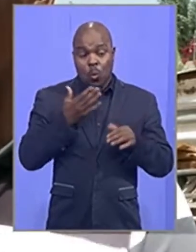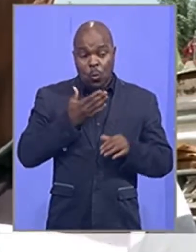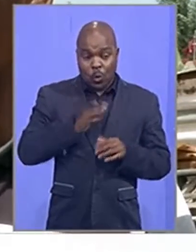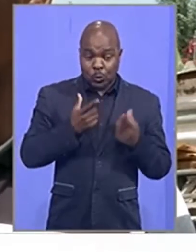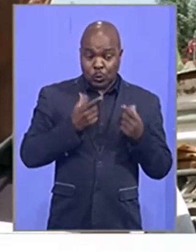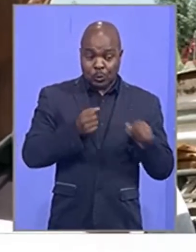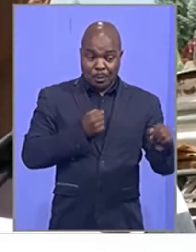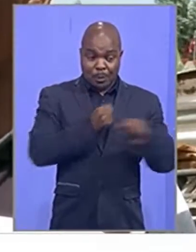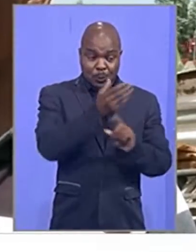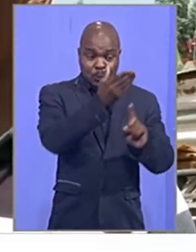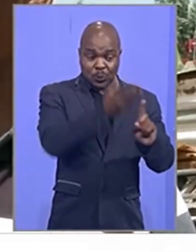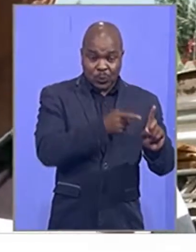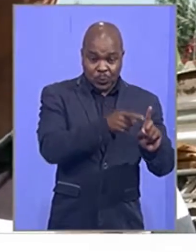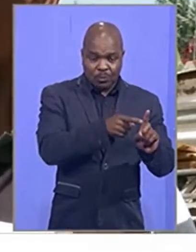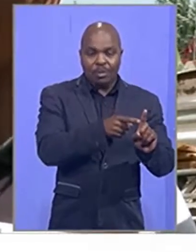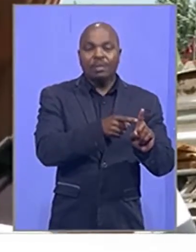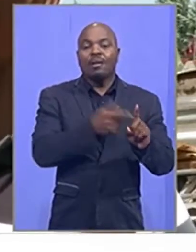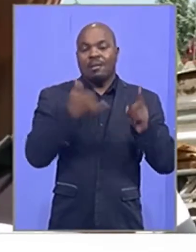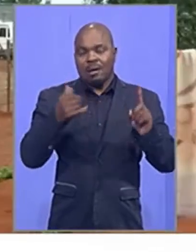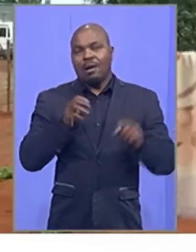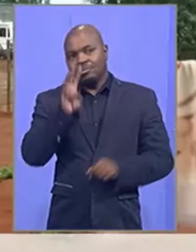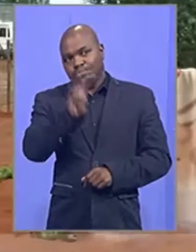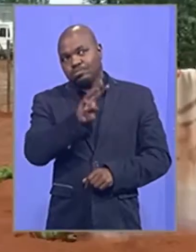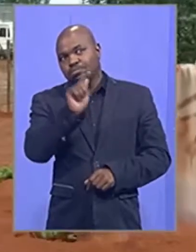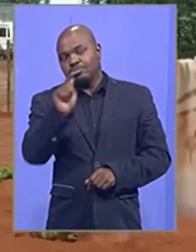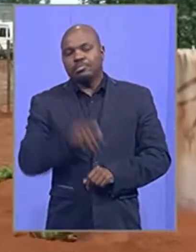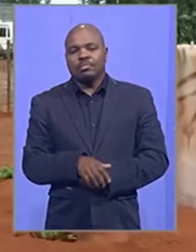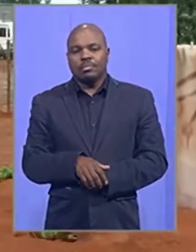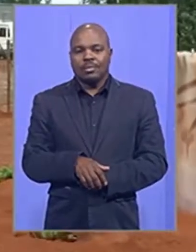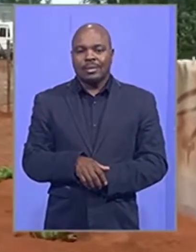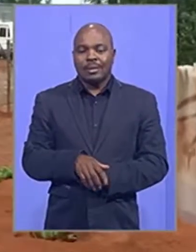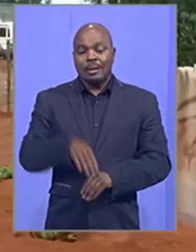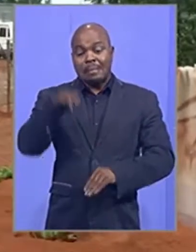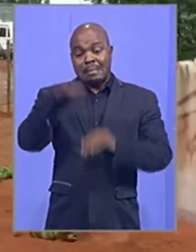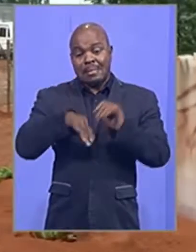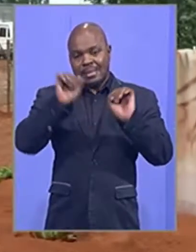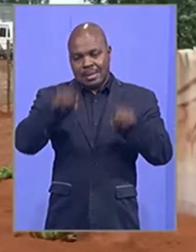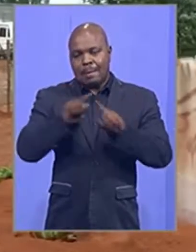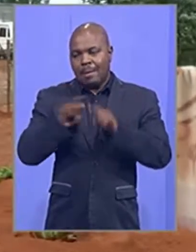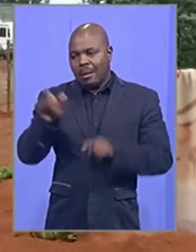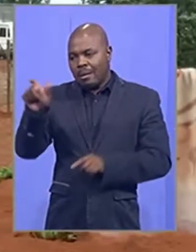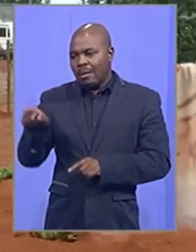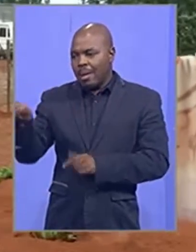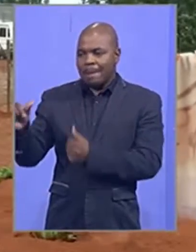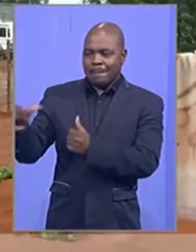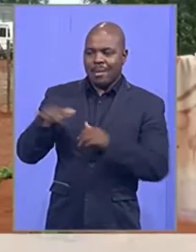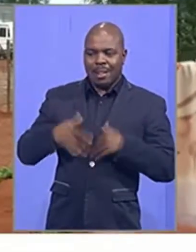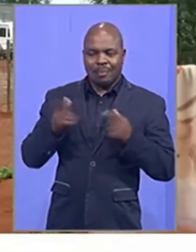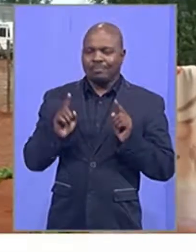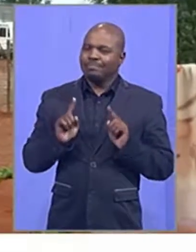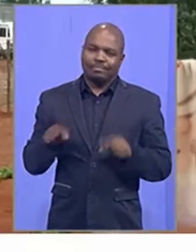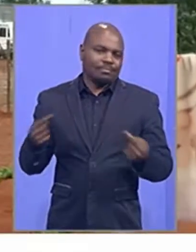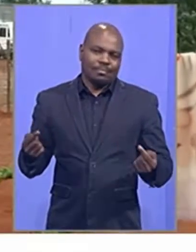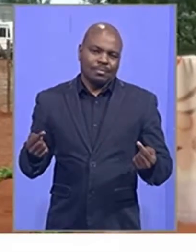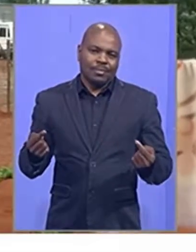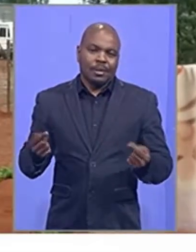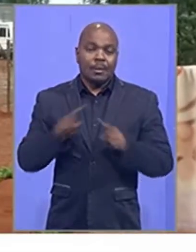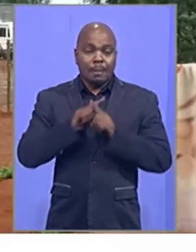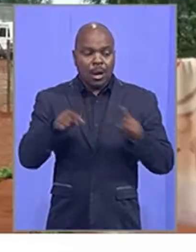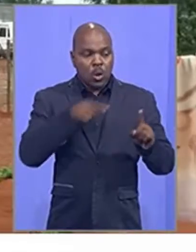very same thing are being warned. It will never bring the person back, but at least he's going to be out